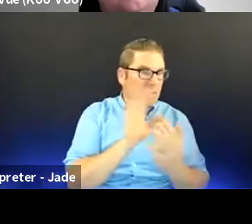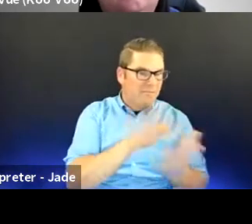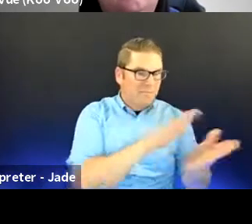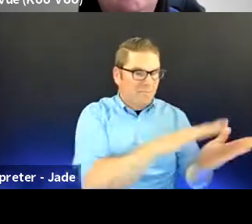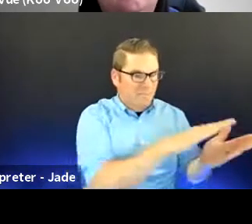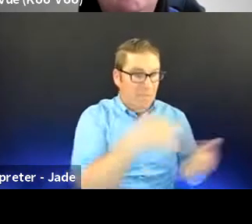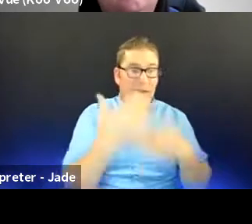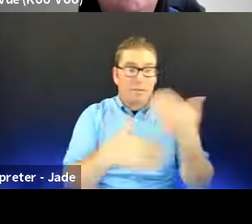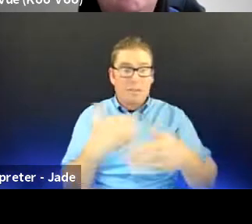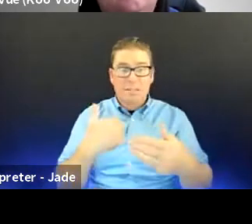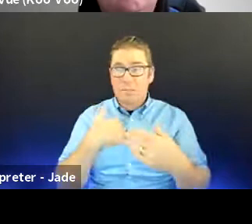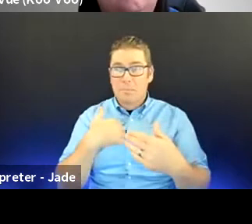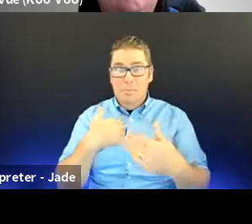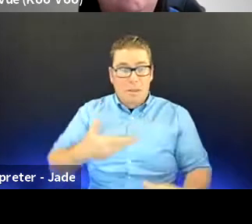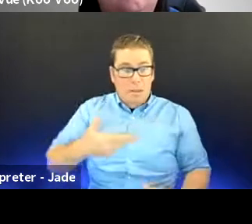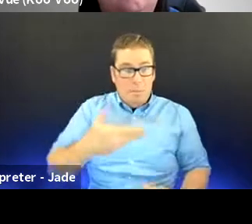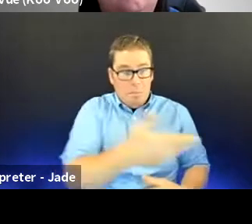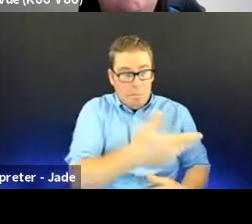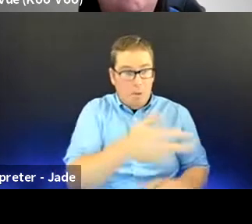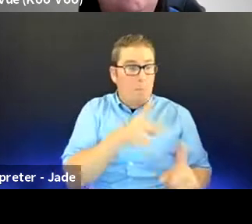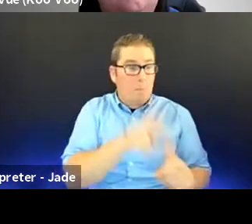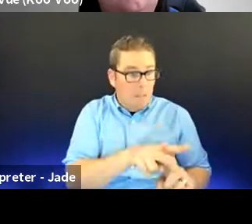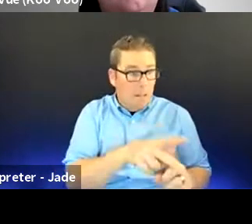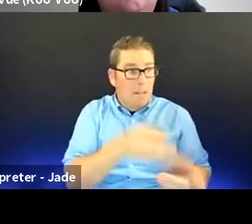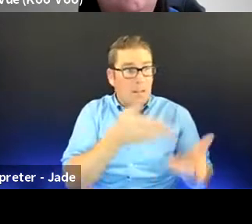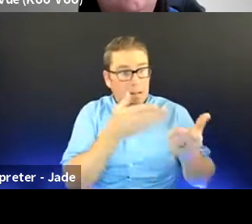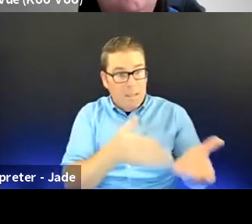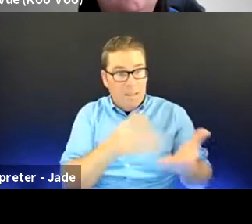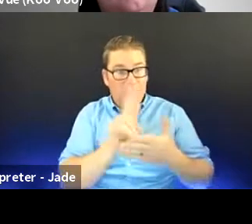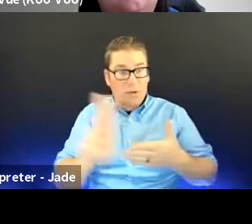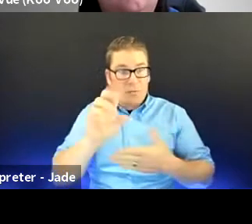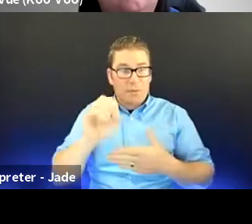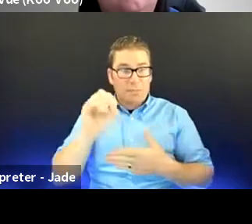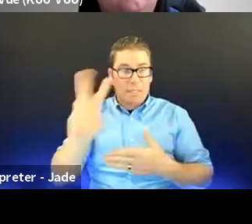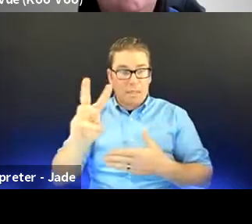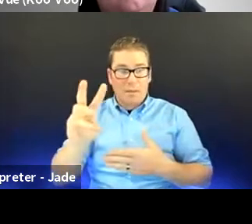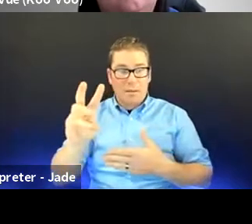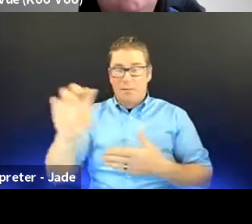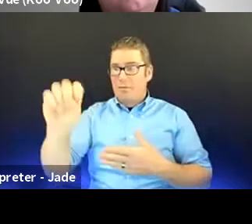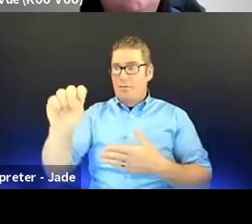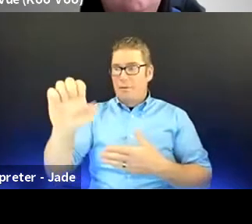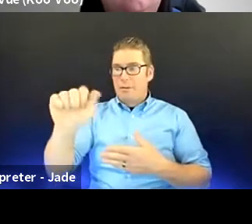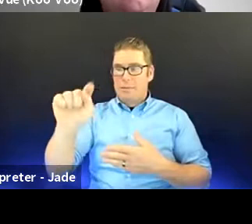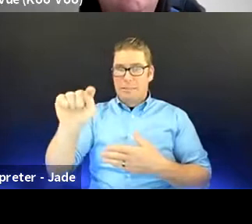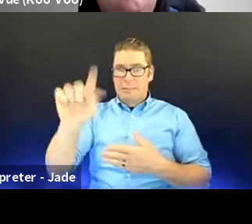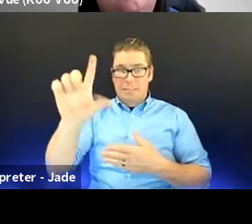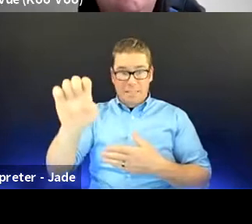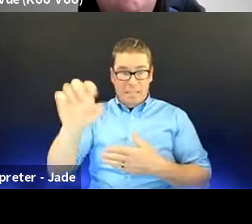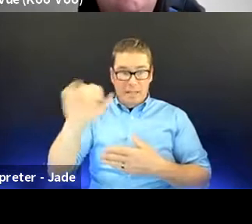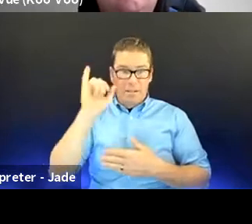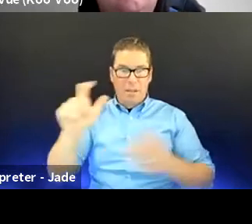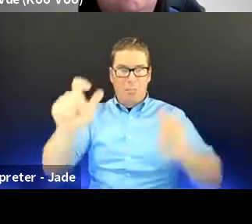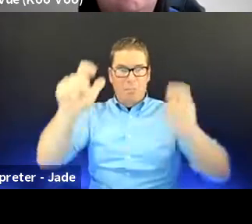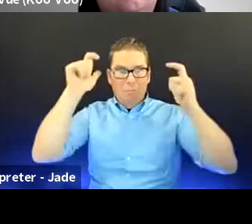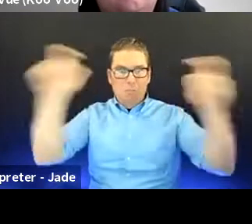in Seattle. And it was one of my top schools of my choices because they had a really great program. It's a big school, prestigious. And so that's